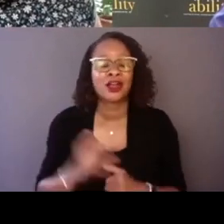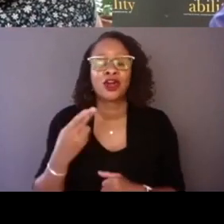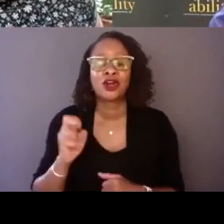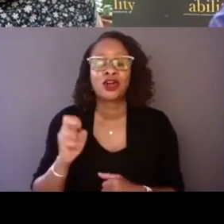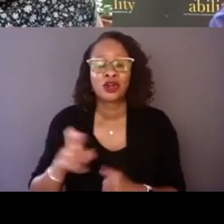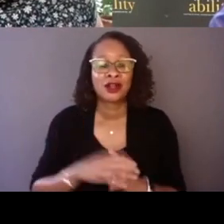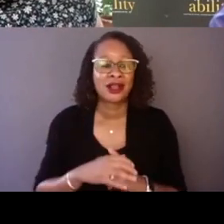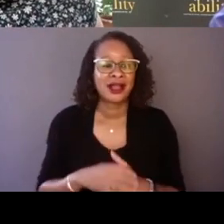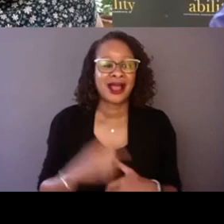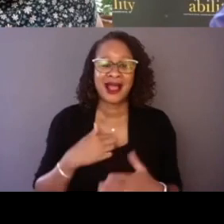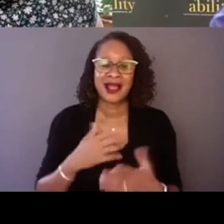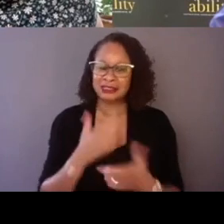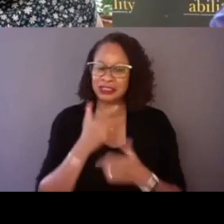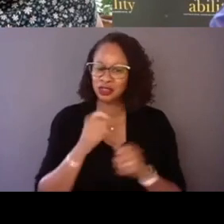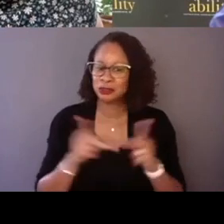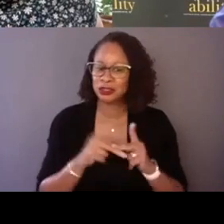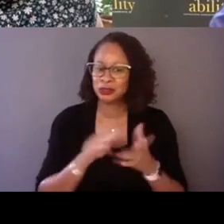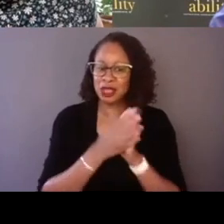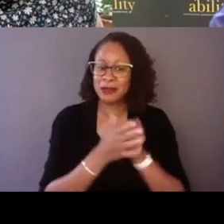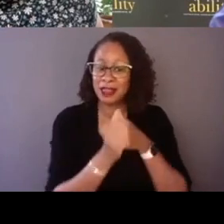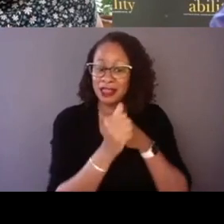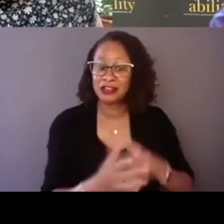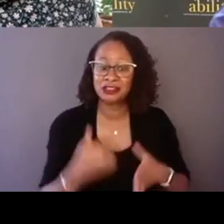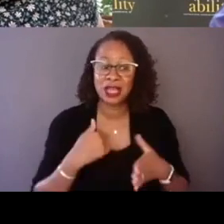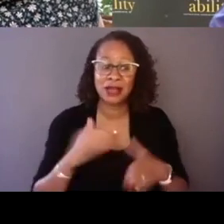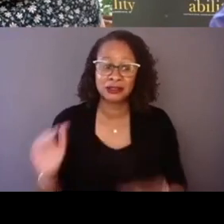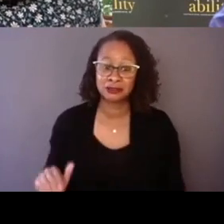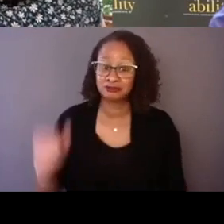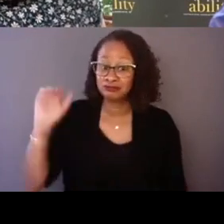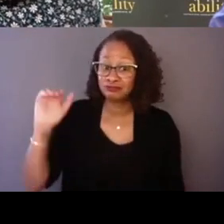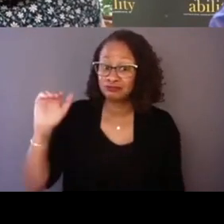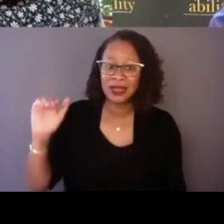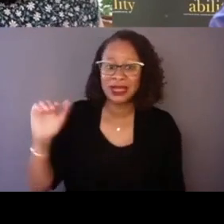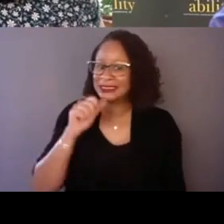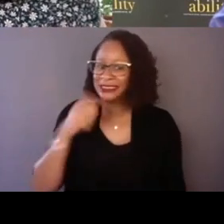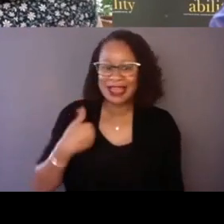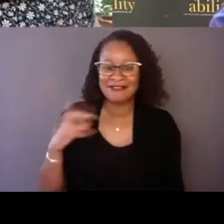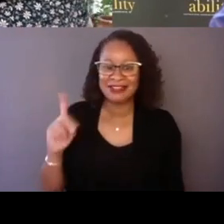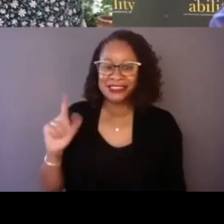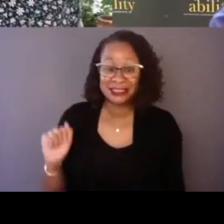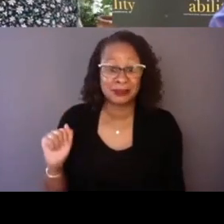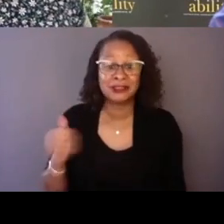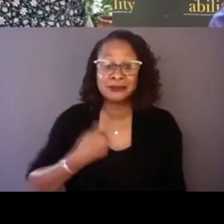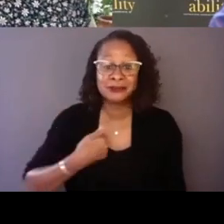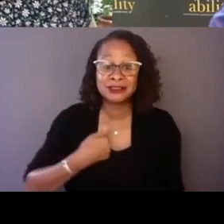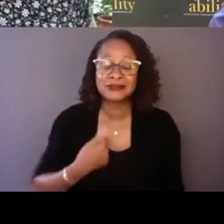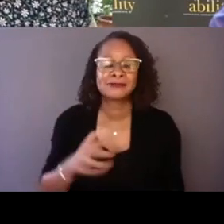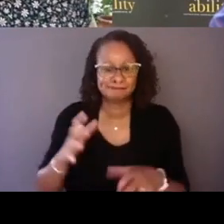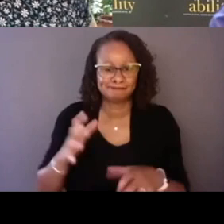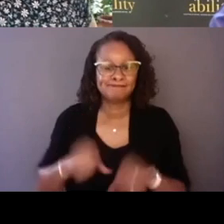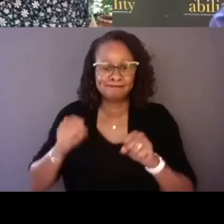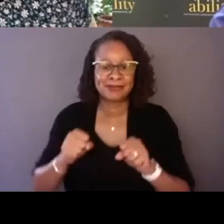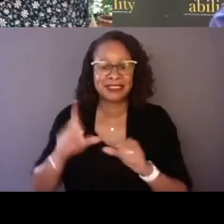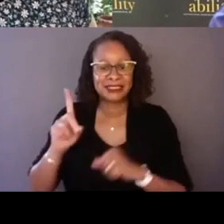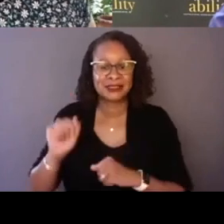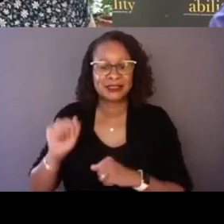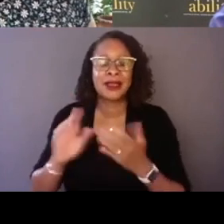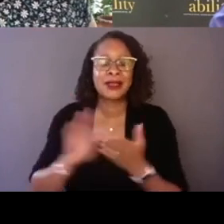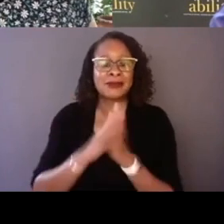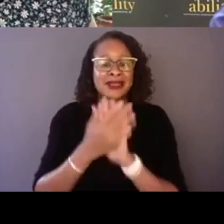becoming a leader in that I was brought up, did not have a disability. I acquired a disability when I was